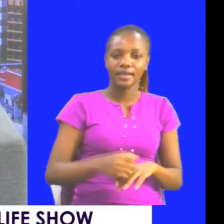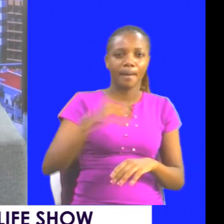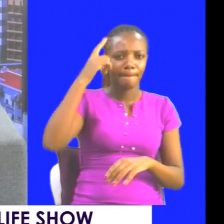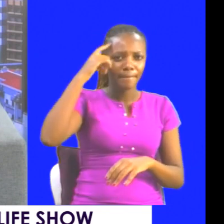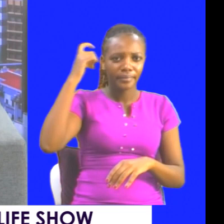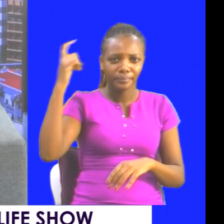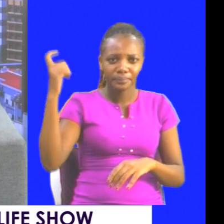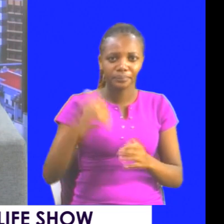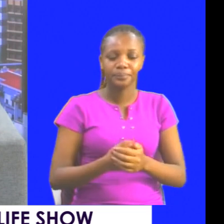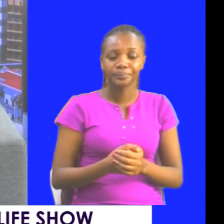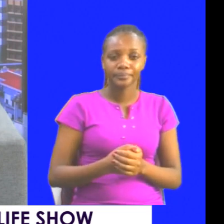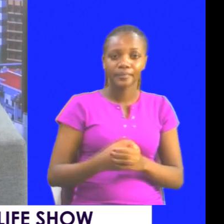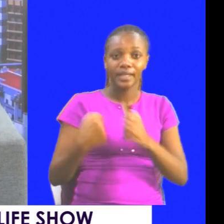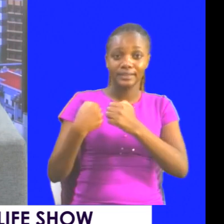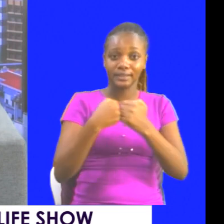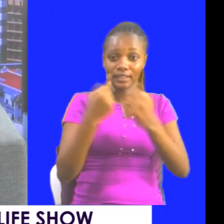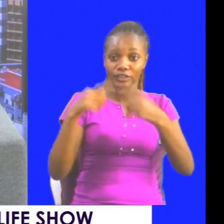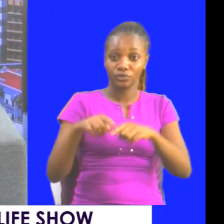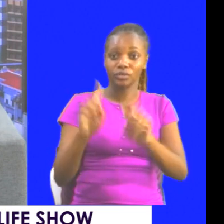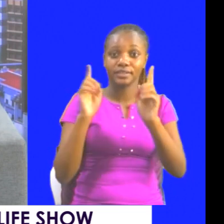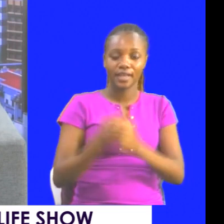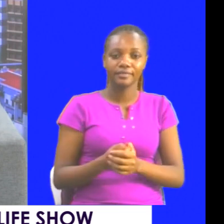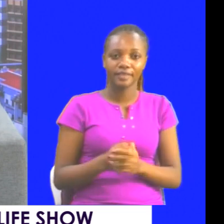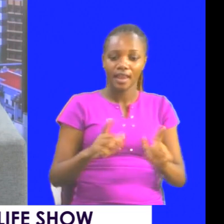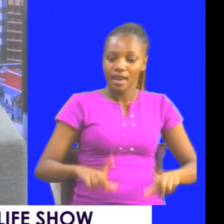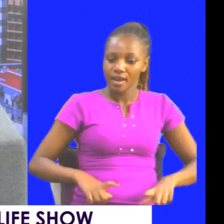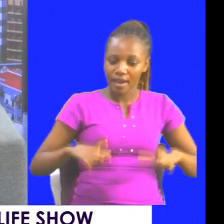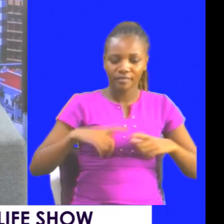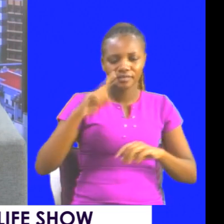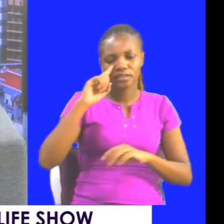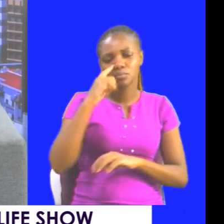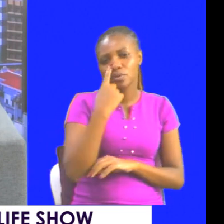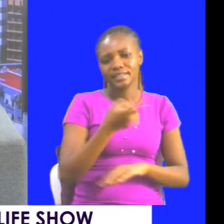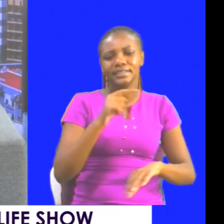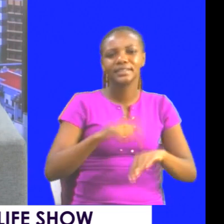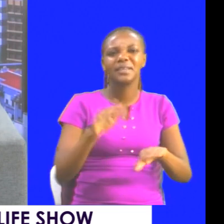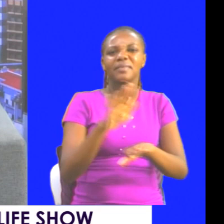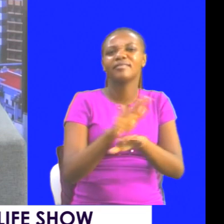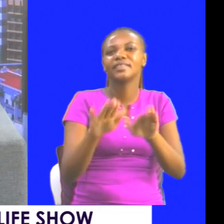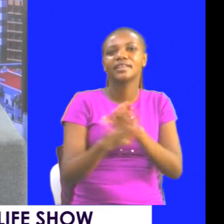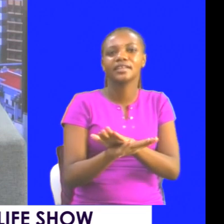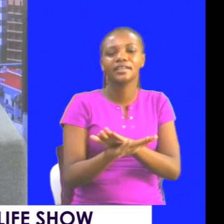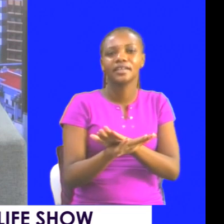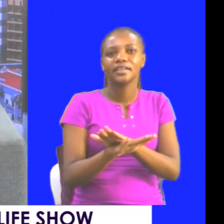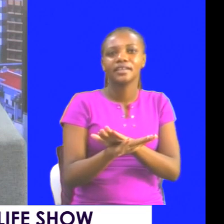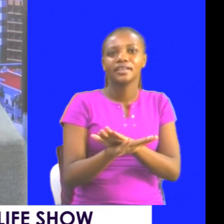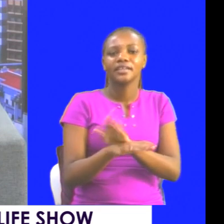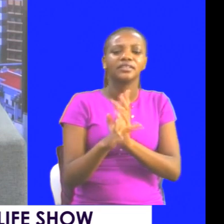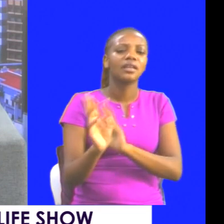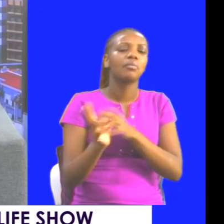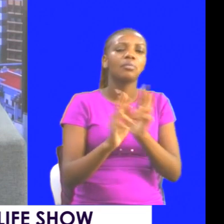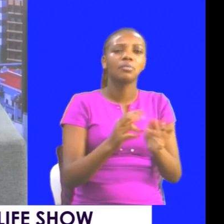dreams. Challenge yourself. Life is so boring when everything you do is what you can